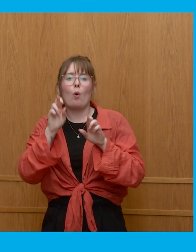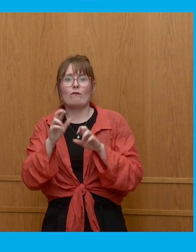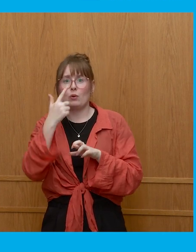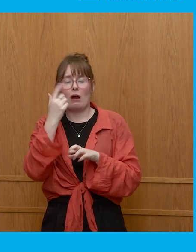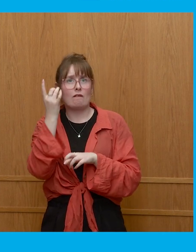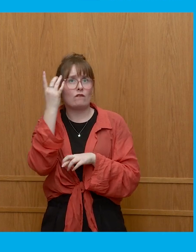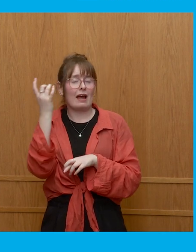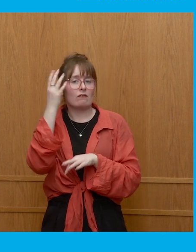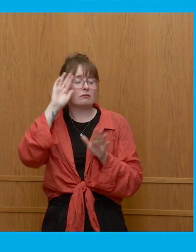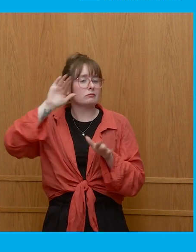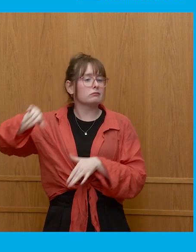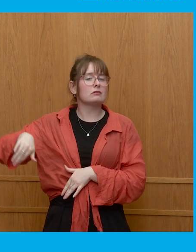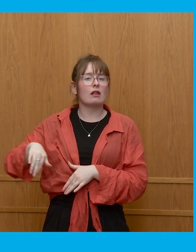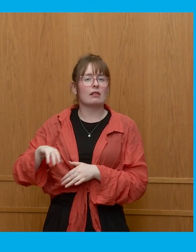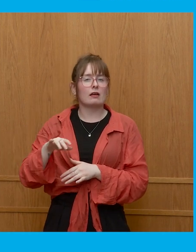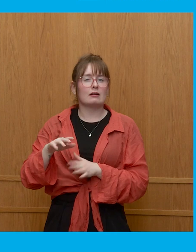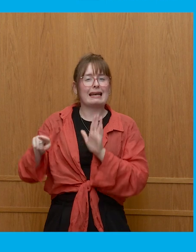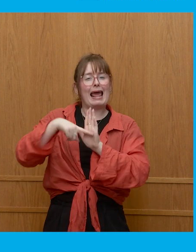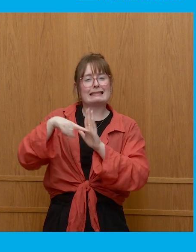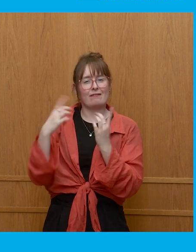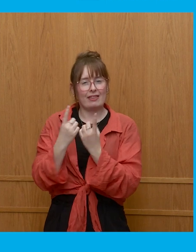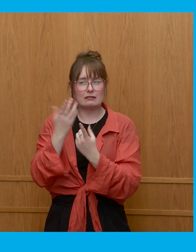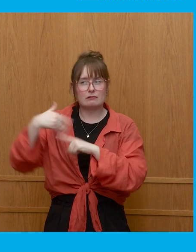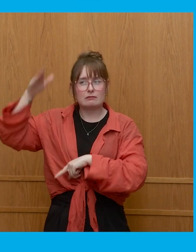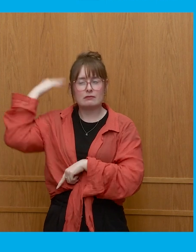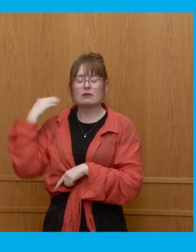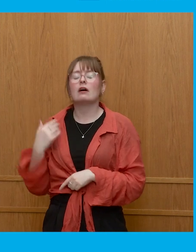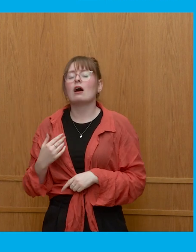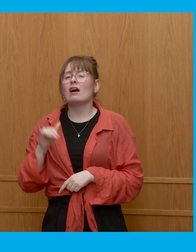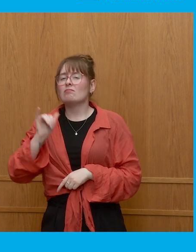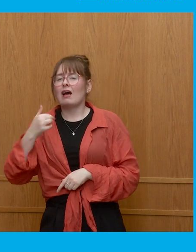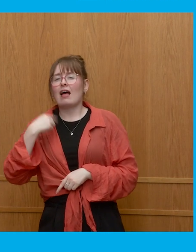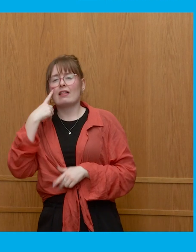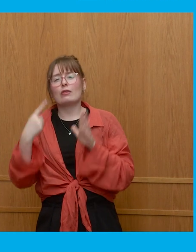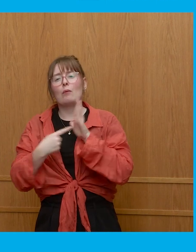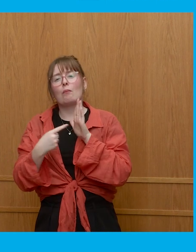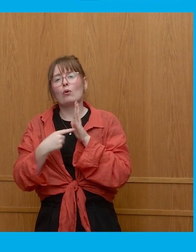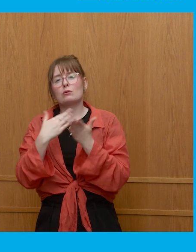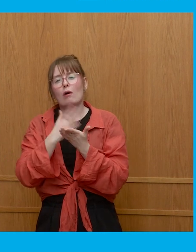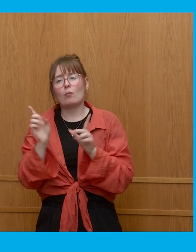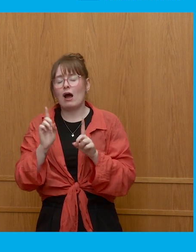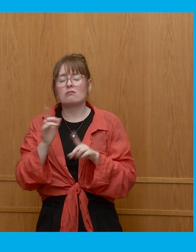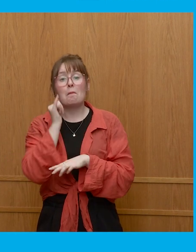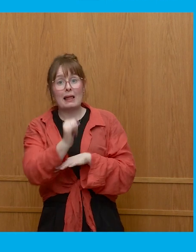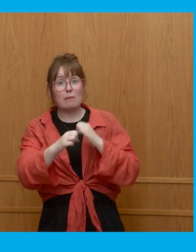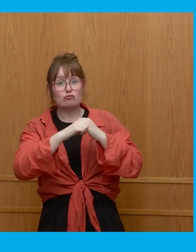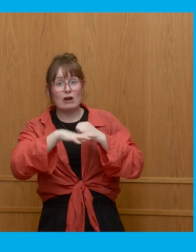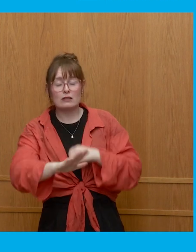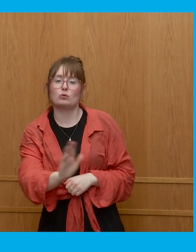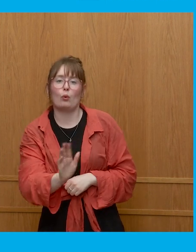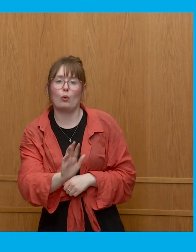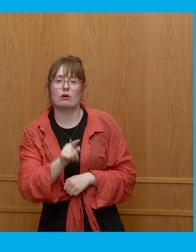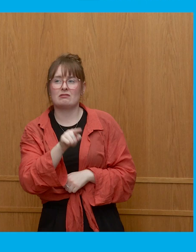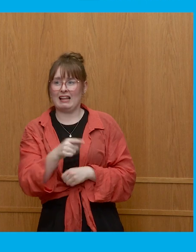political game. I think I would say maybe it was political. Yeah, I think the important point, Rory, you make there is I don't blame the press. Mm. If the press are only as good as the information they're